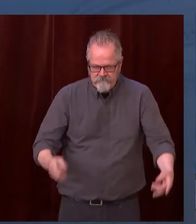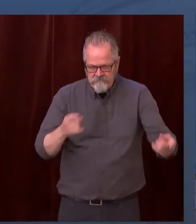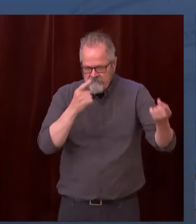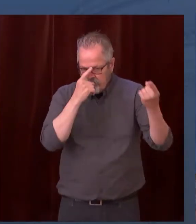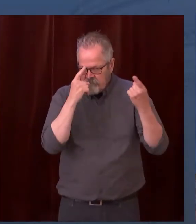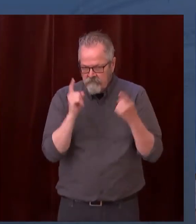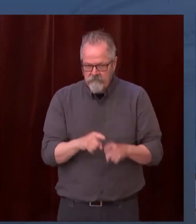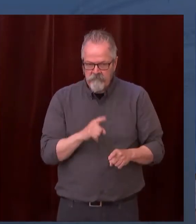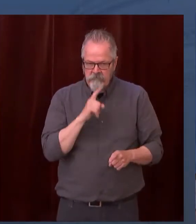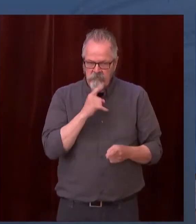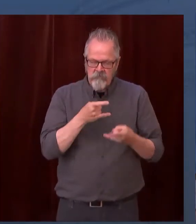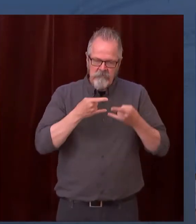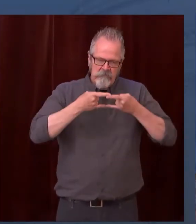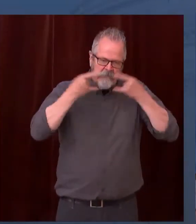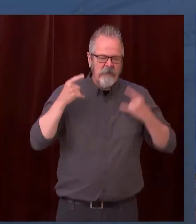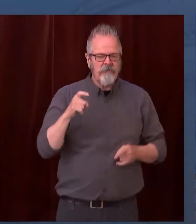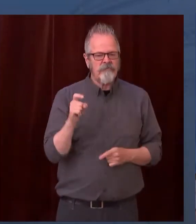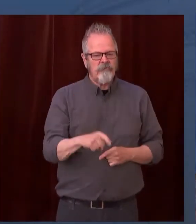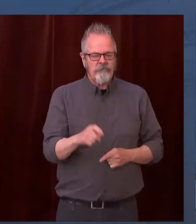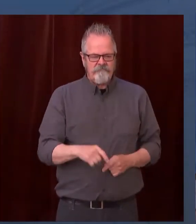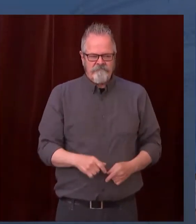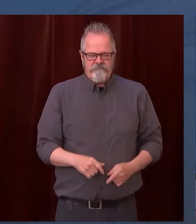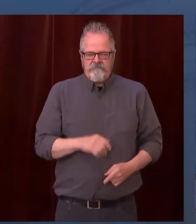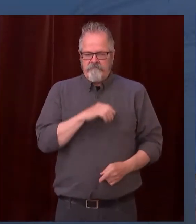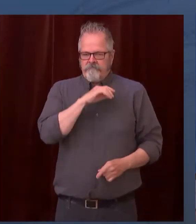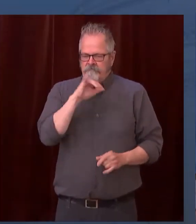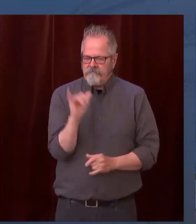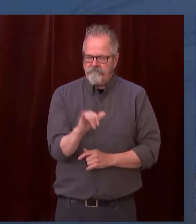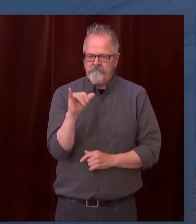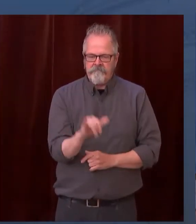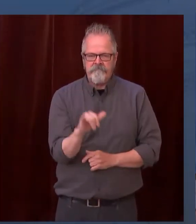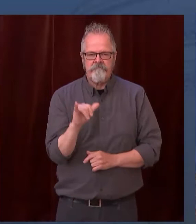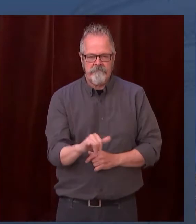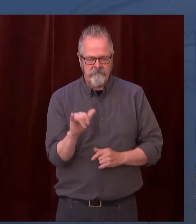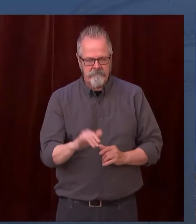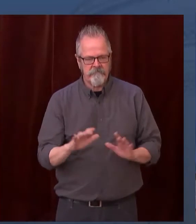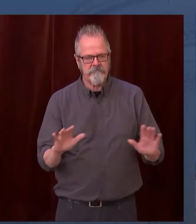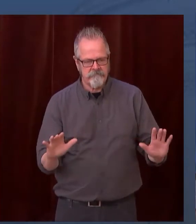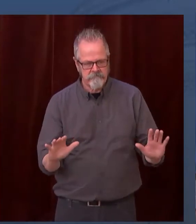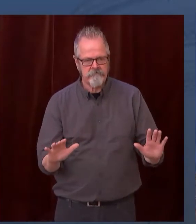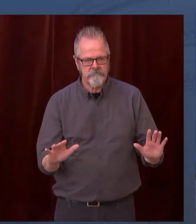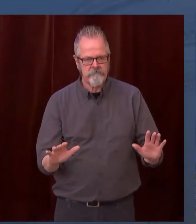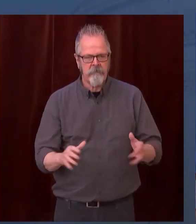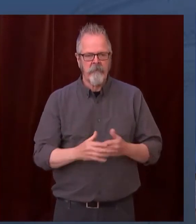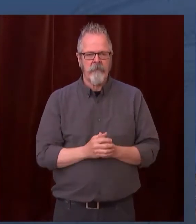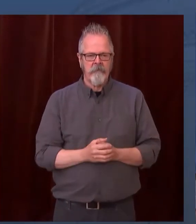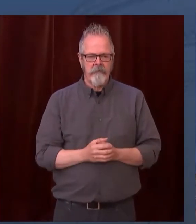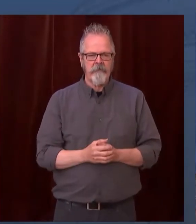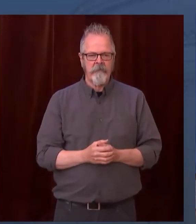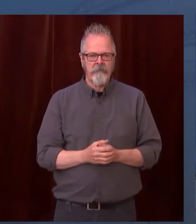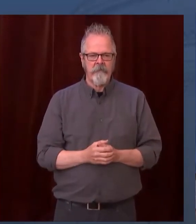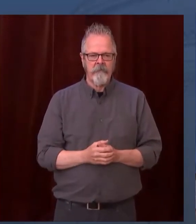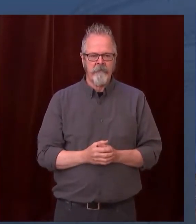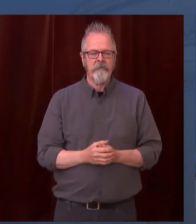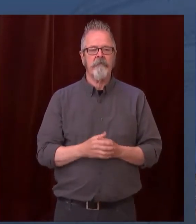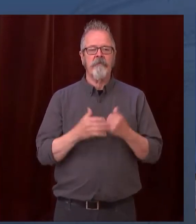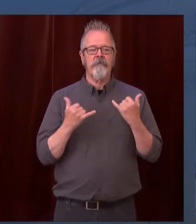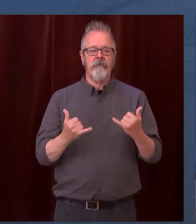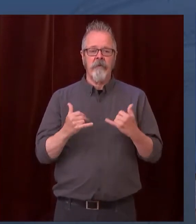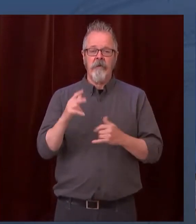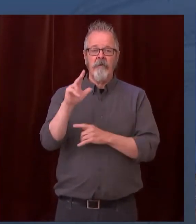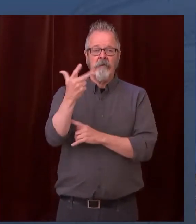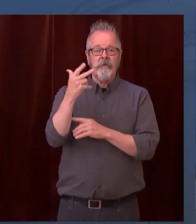people in Tri-Cities are already doing this. But we need to boost that number up significantly if we're really going to get the protective